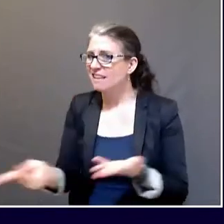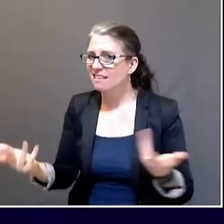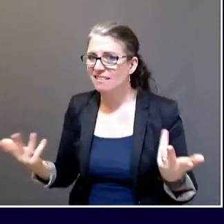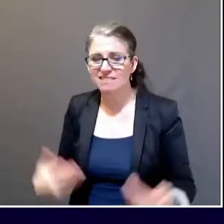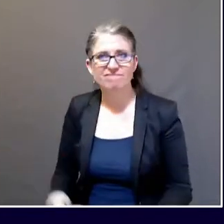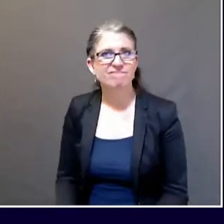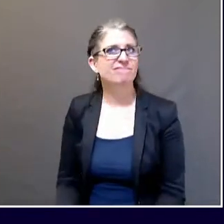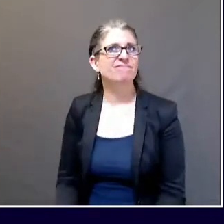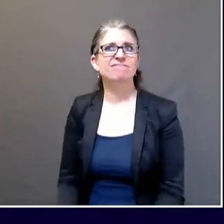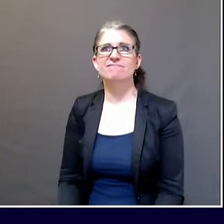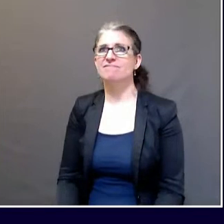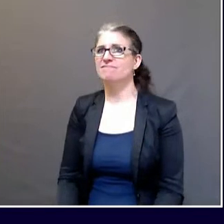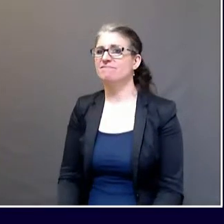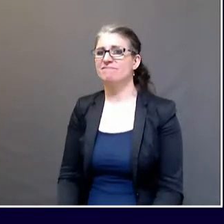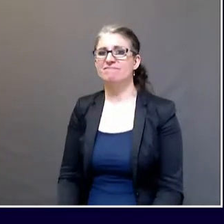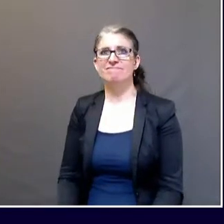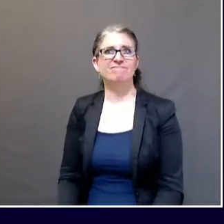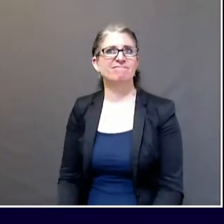in-person education?